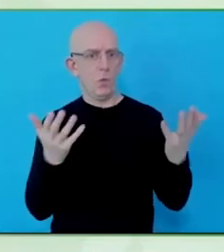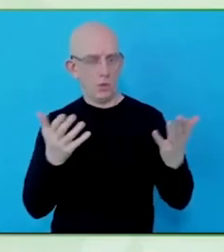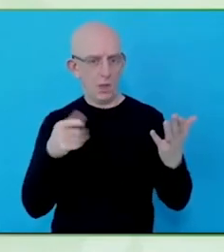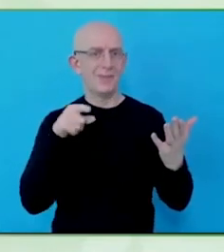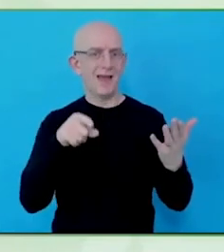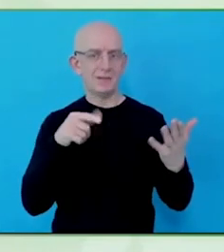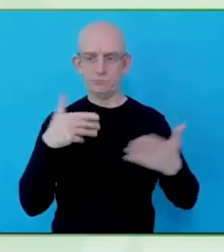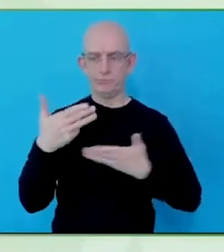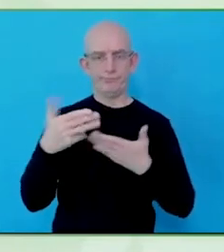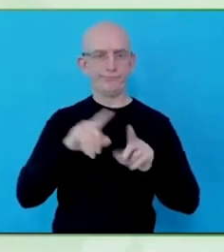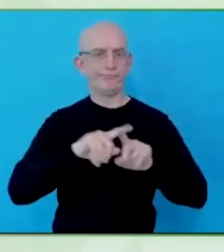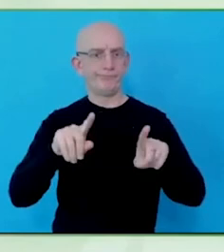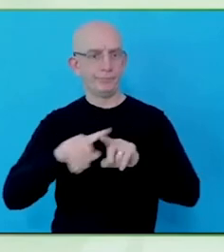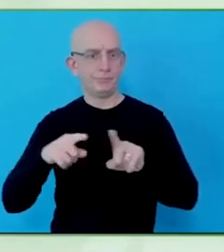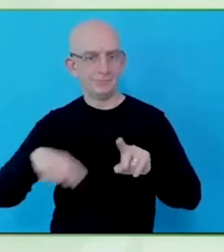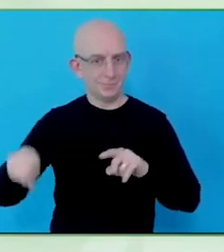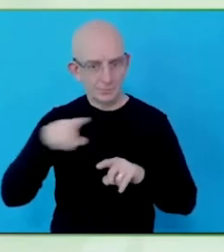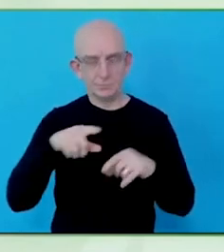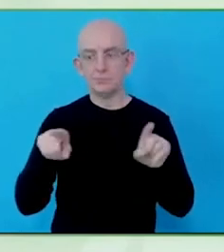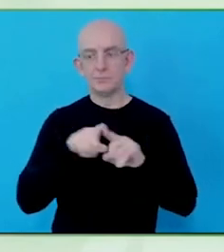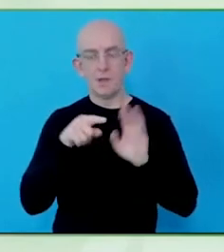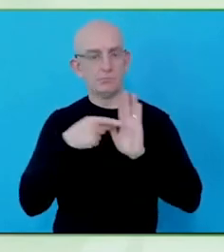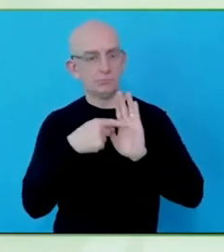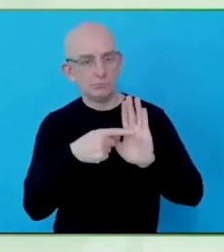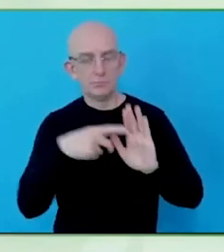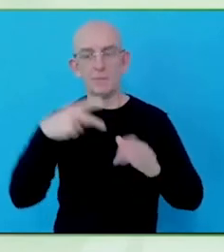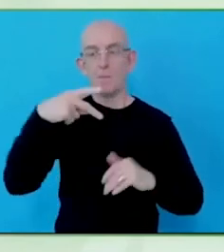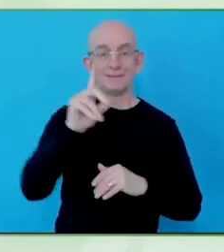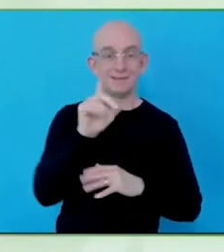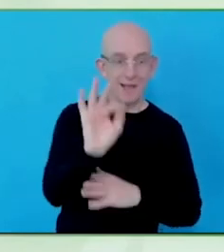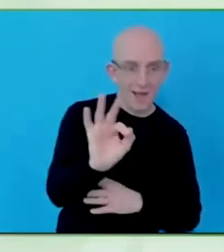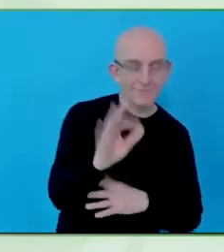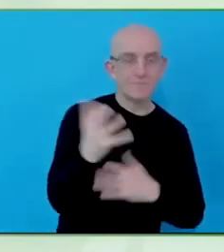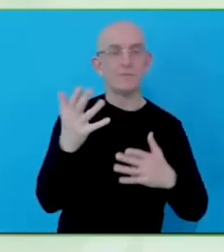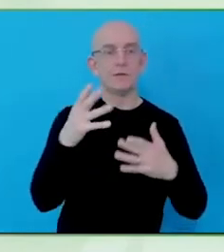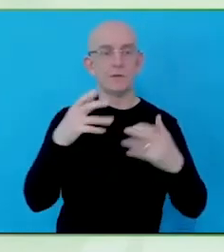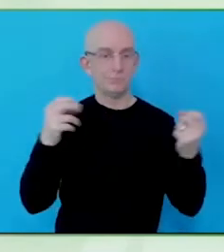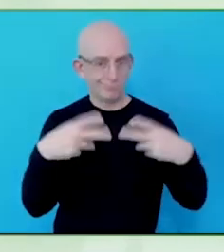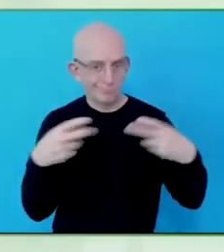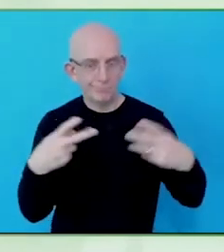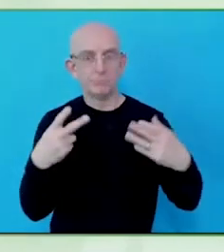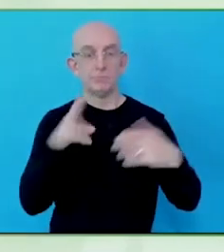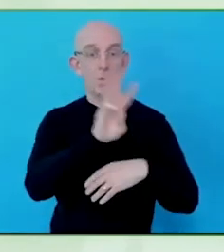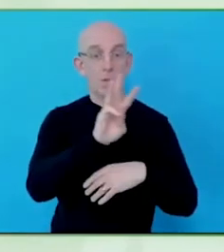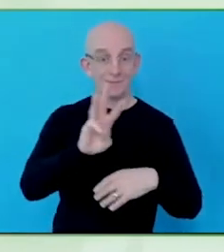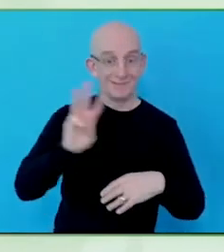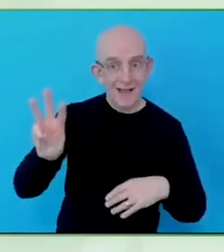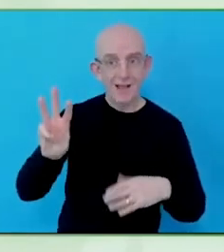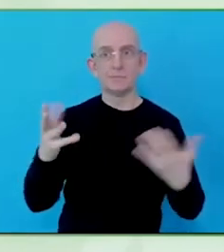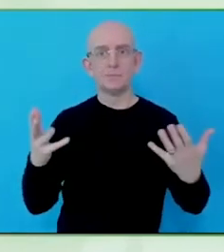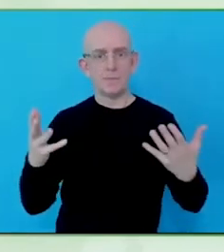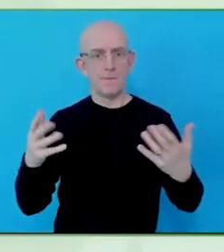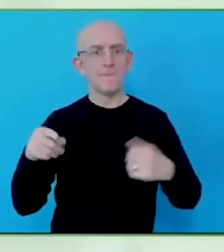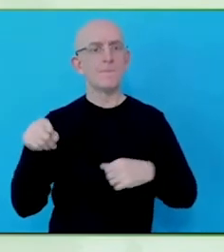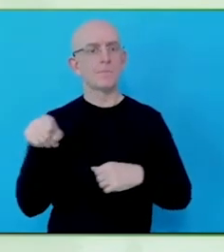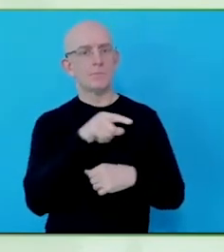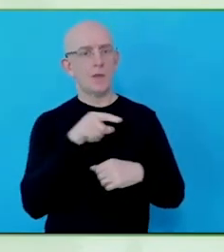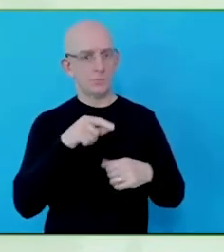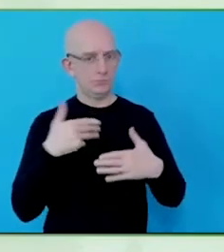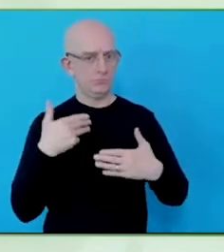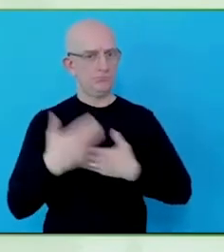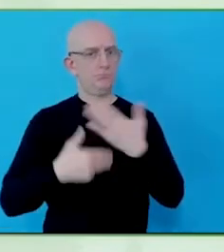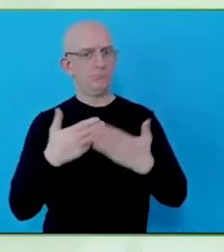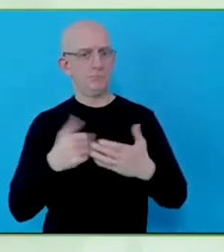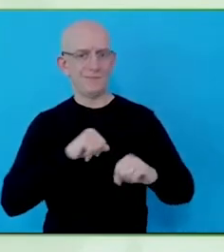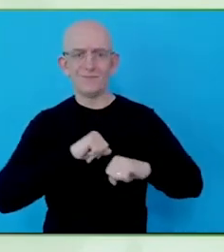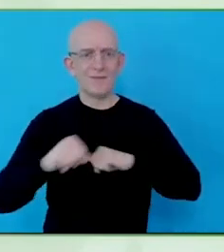moving. Typically, an organization will feel they have a solution in place, they have made their website accessible, and then the next